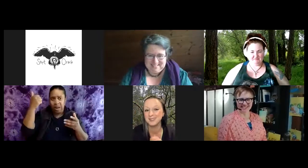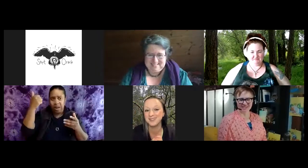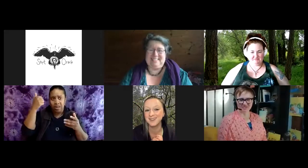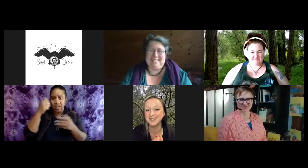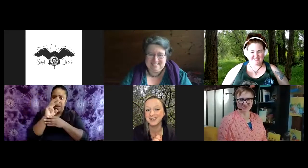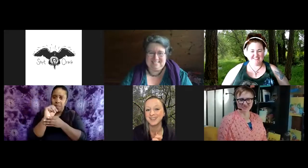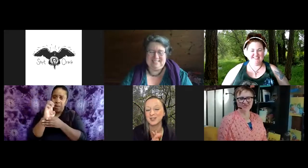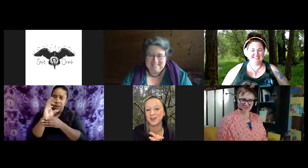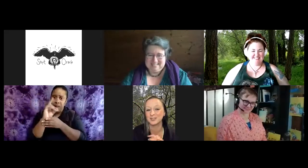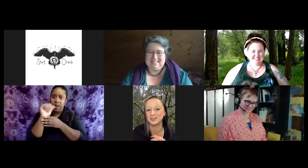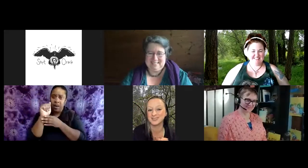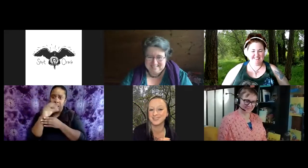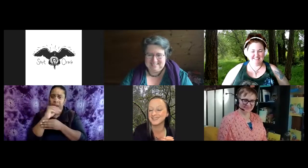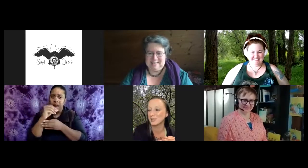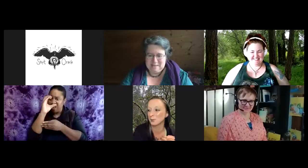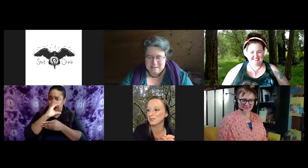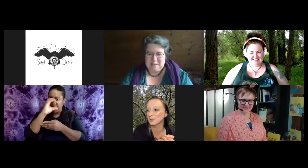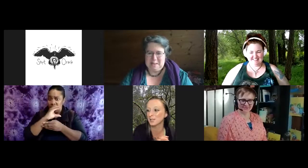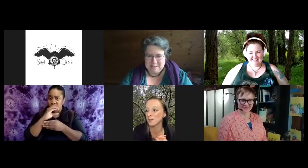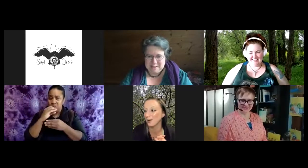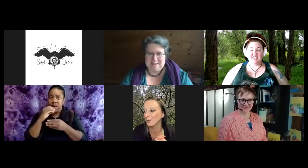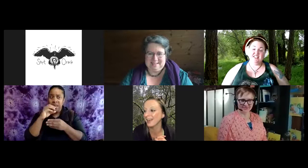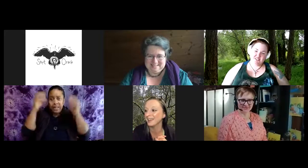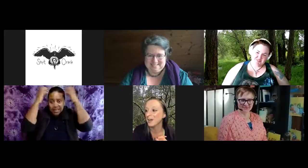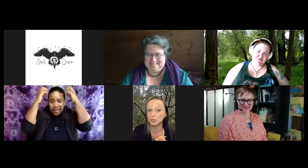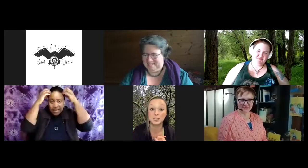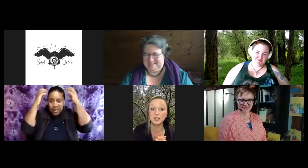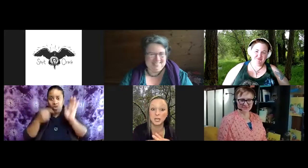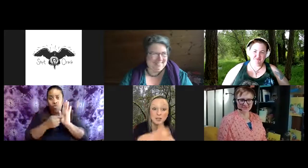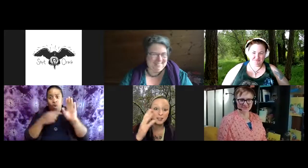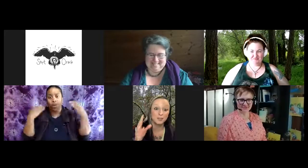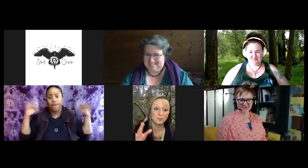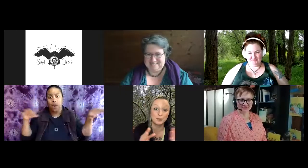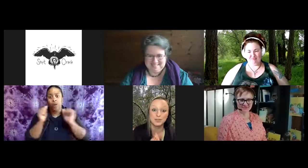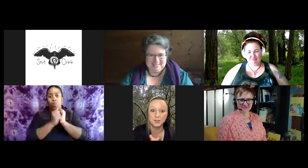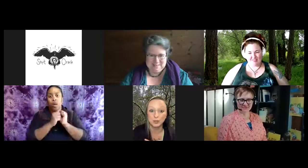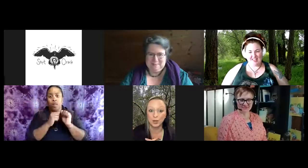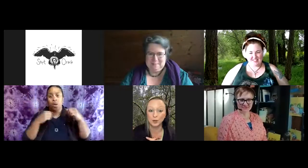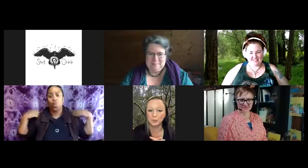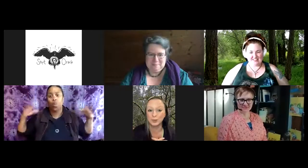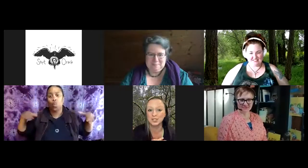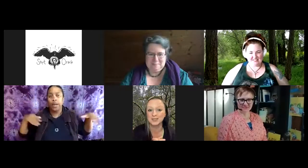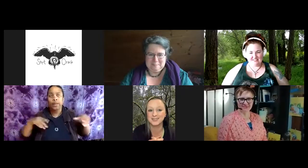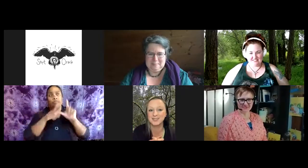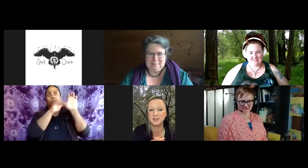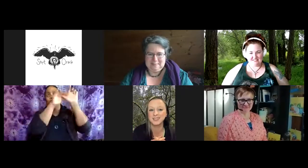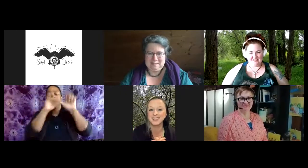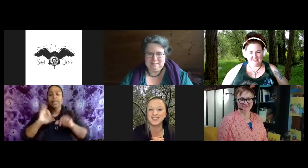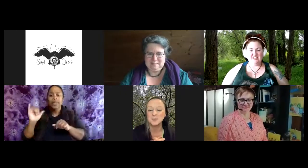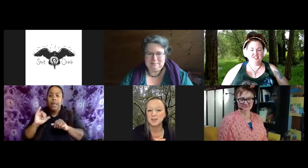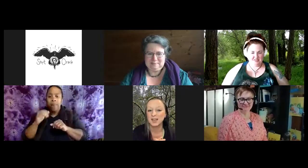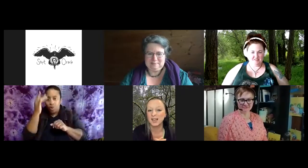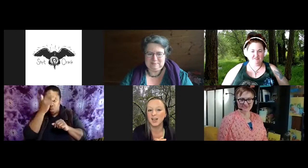media, and cartoons and Disney perceives them that way, just like they have perceived, witches to